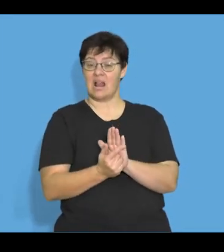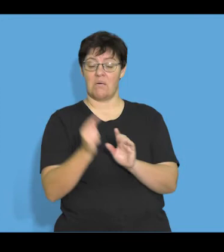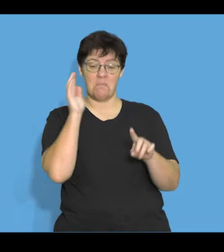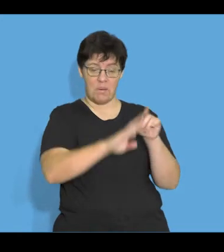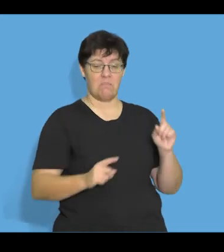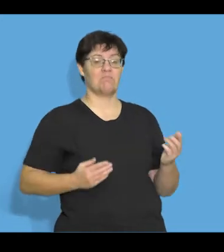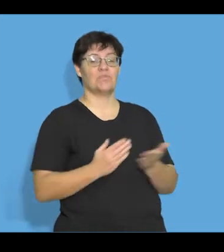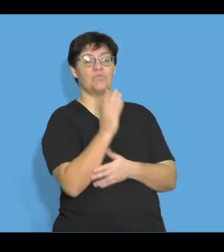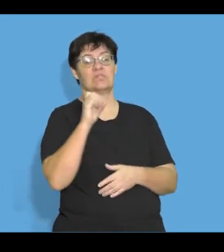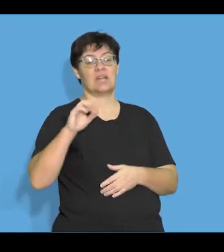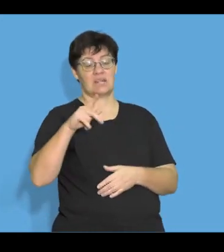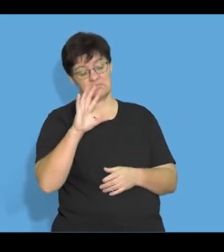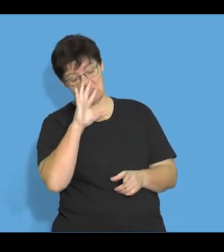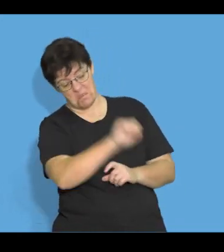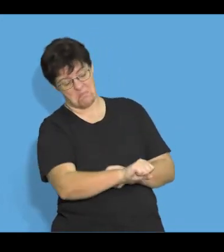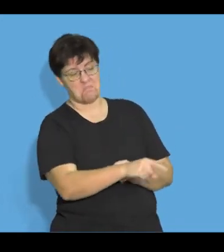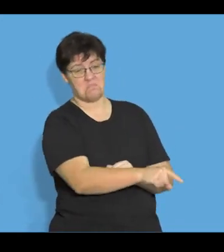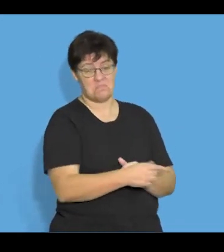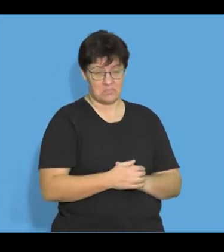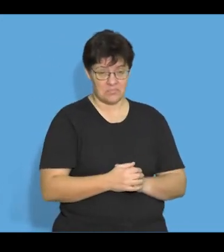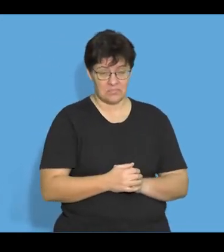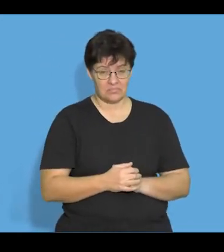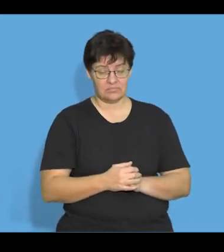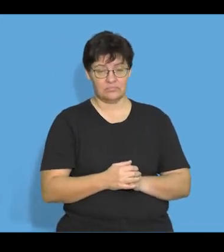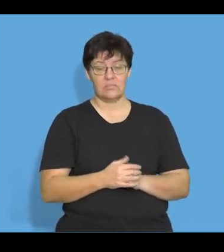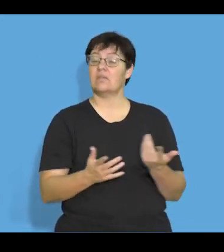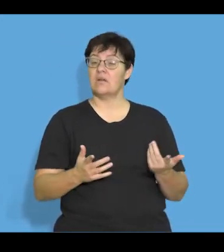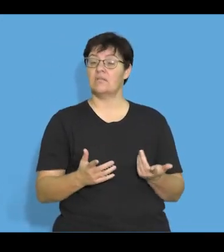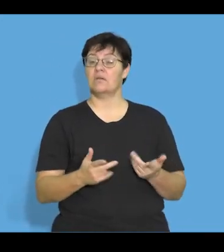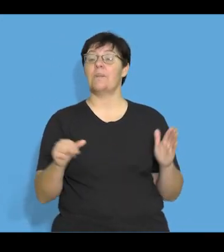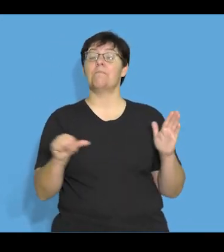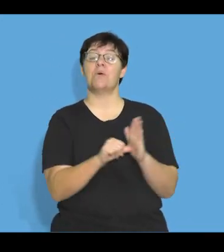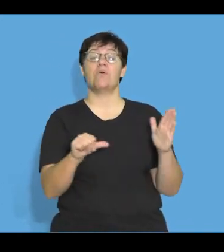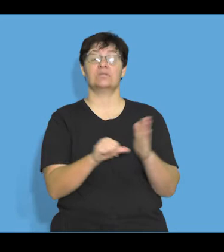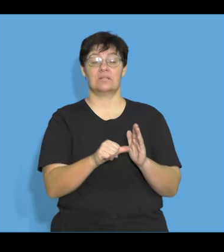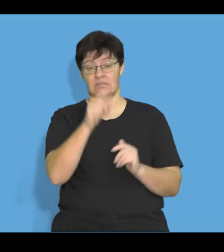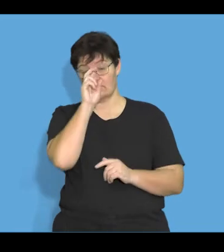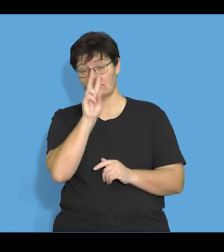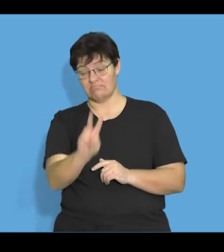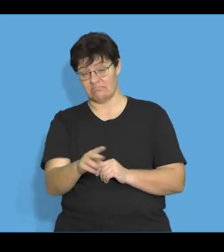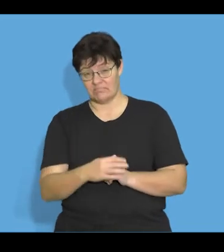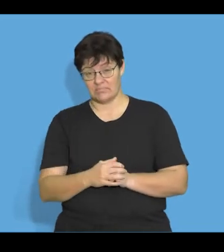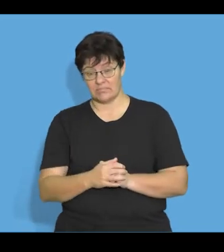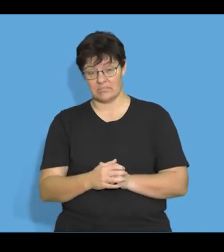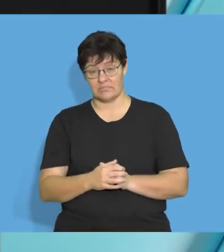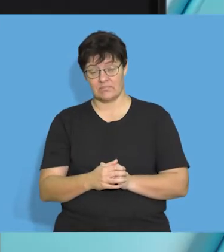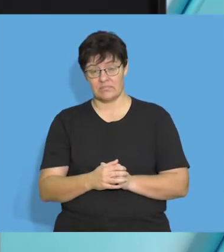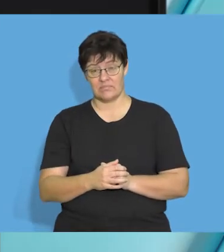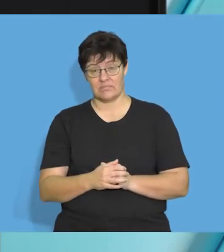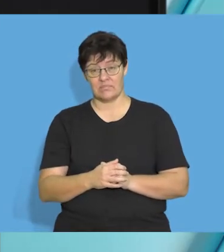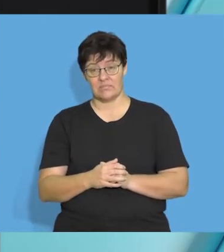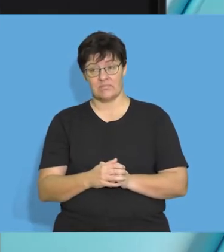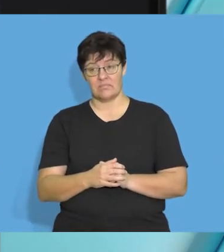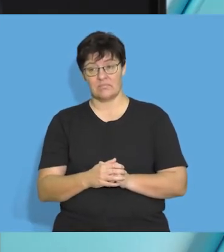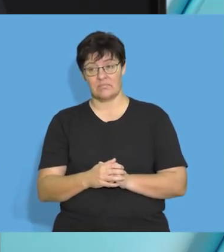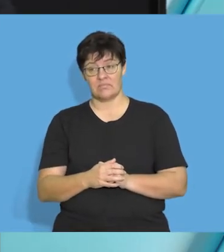by SARS. So therefore, what is very, very important for you to note here is that look at the question